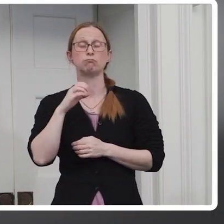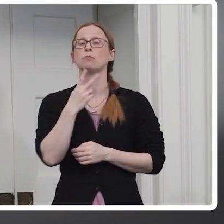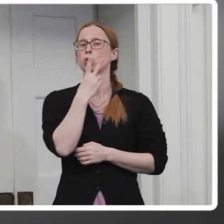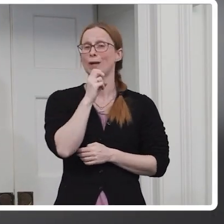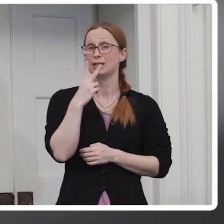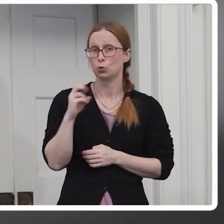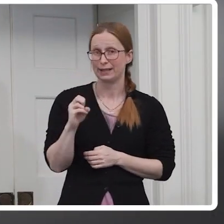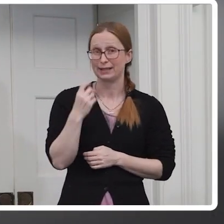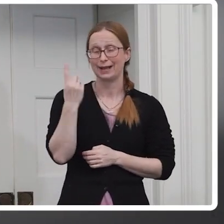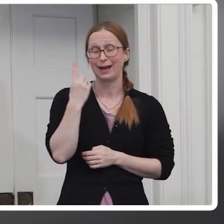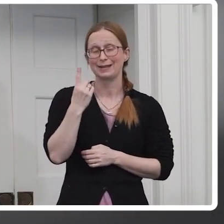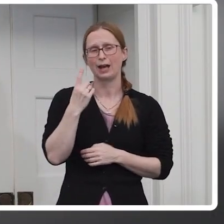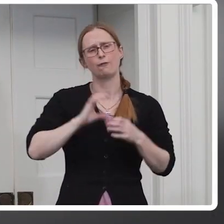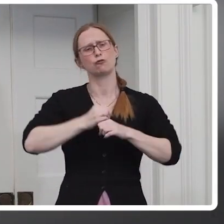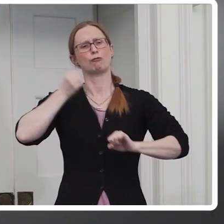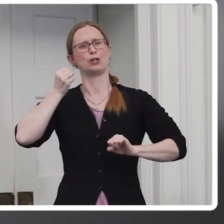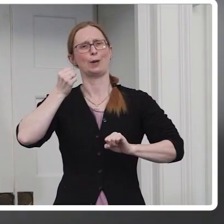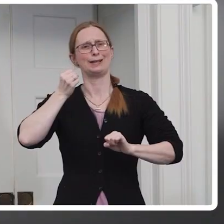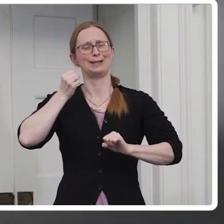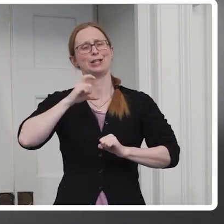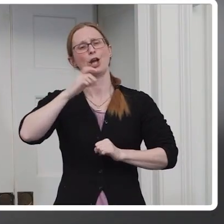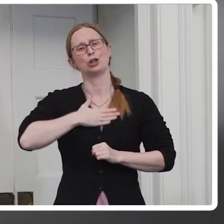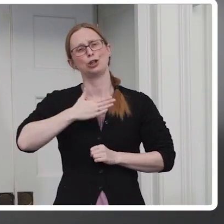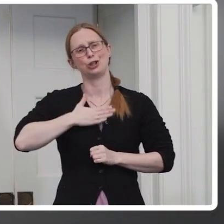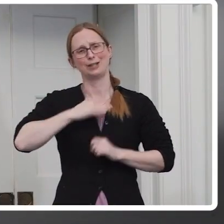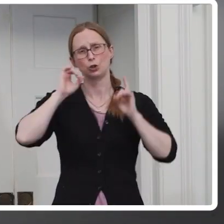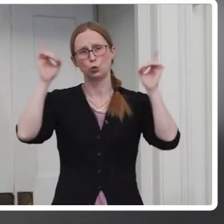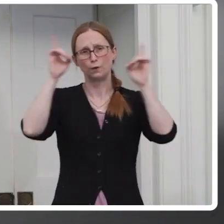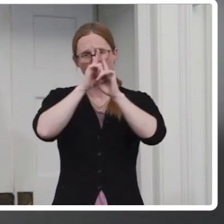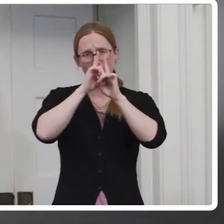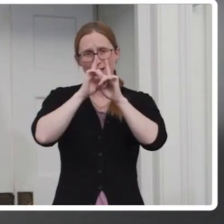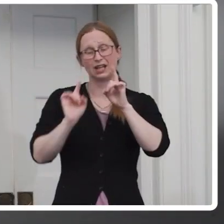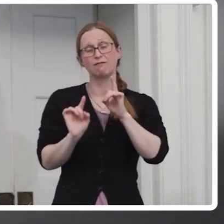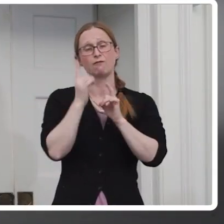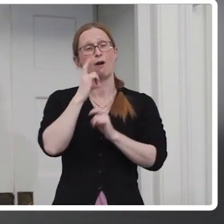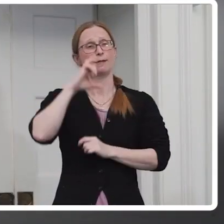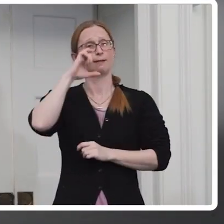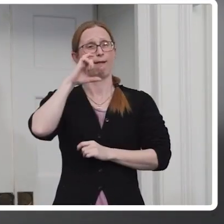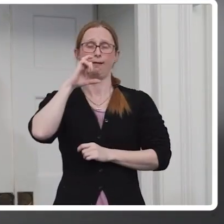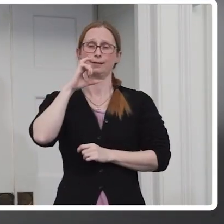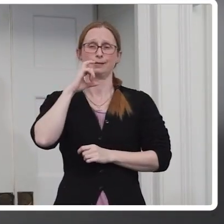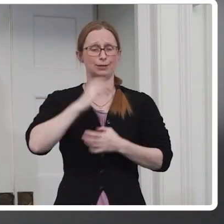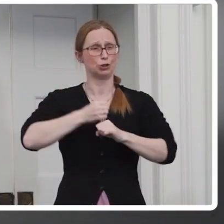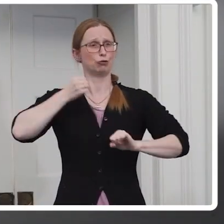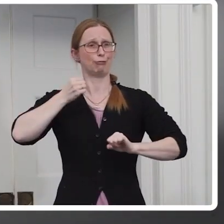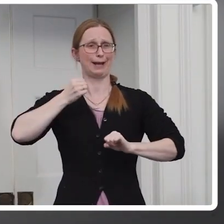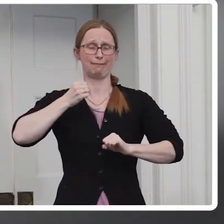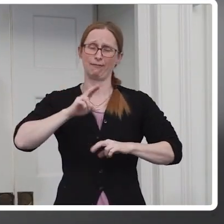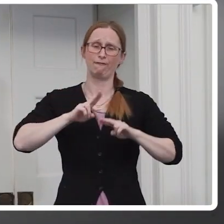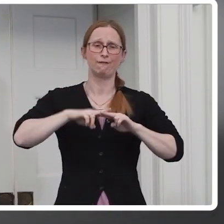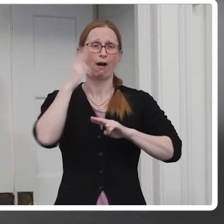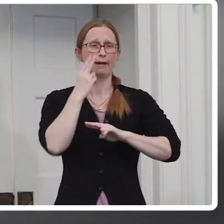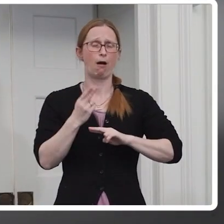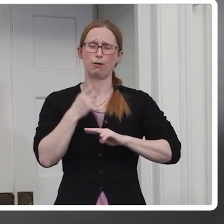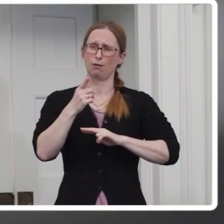In 2020, Grace graduated from Chester University School of Art with a first-class honours degree in fine art. Her